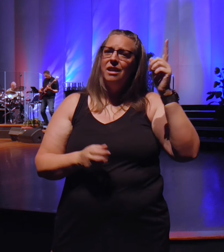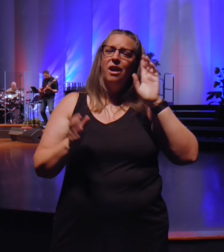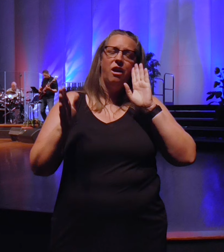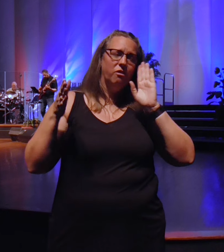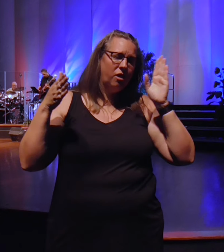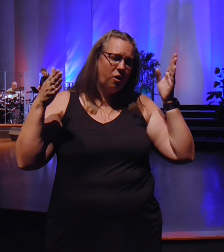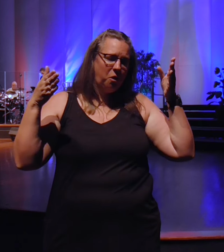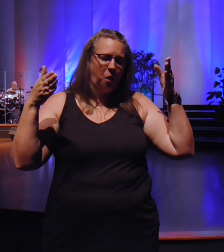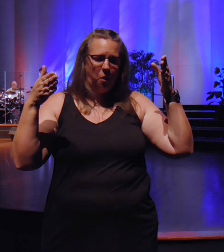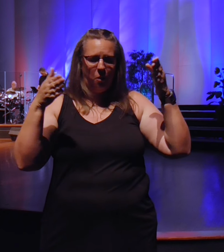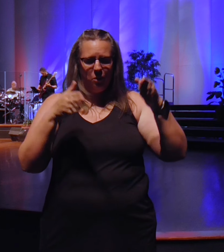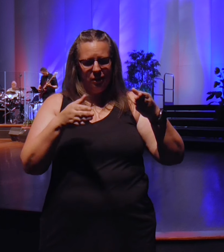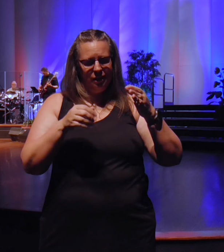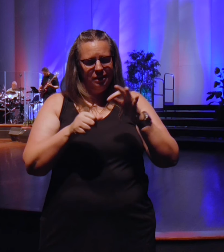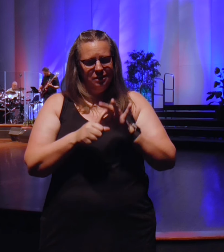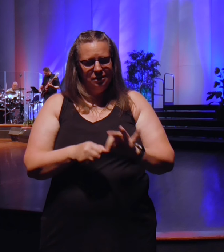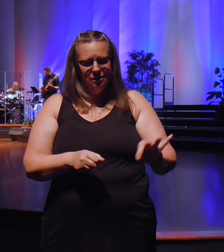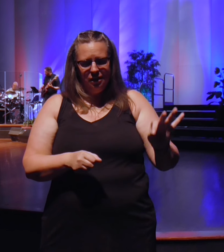all about you.